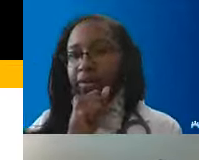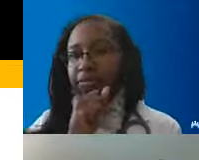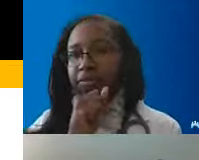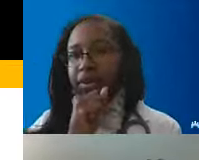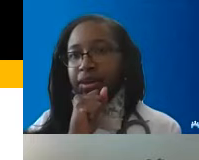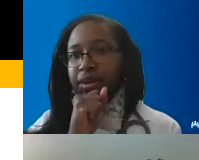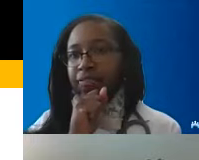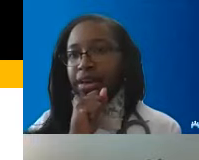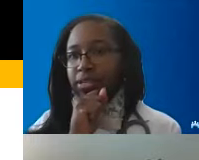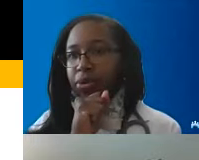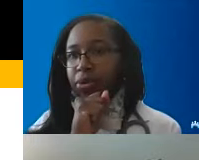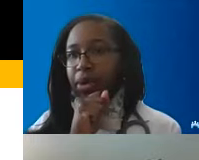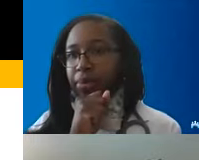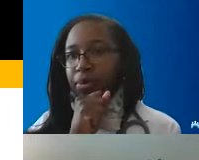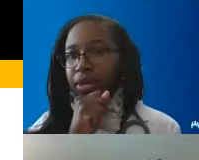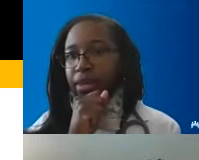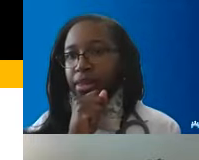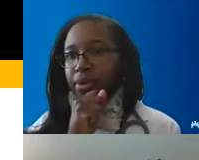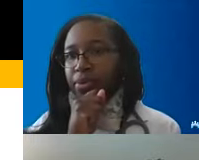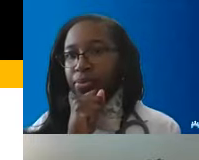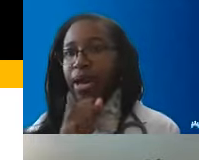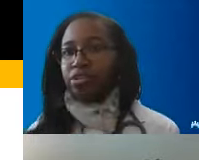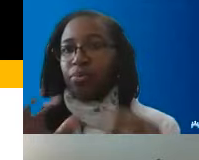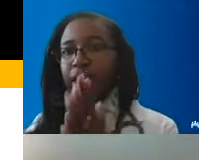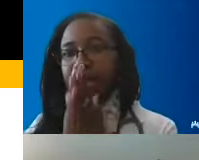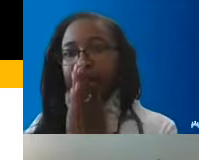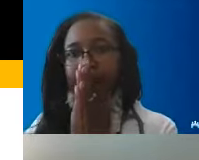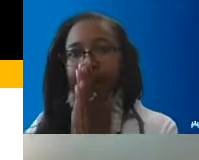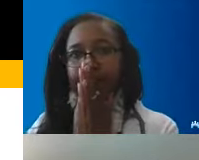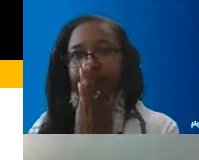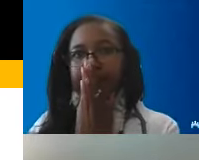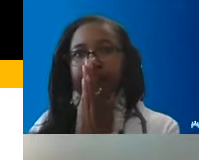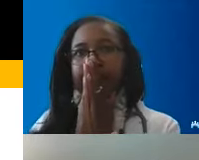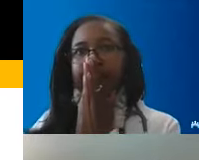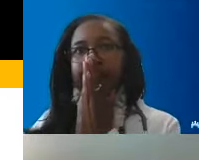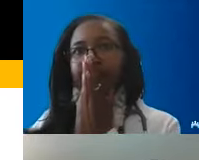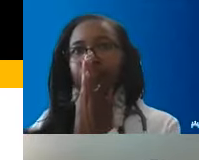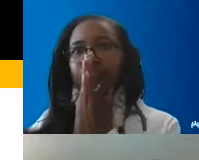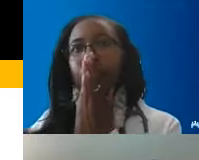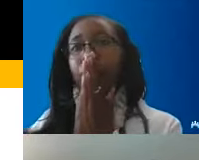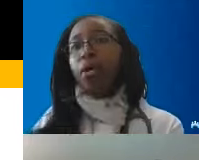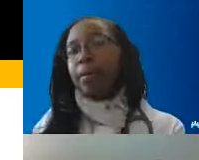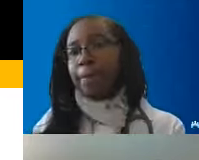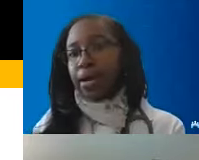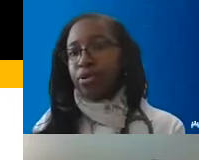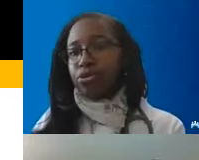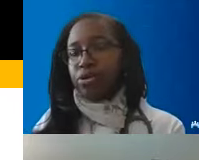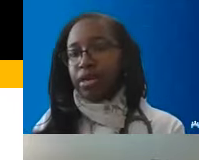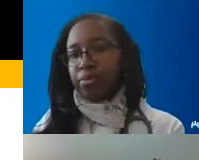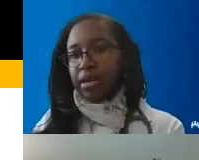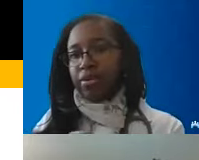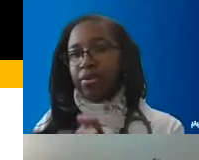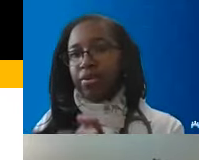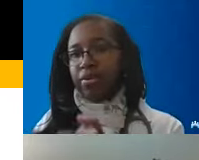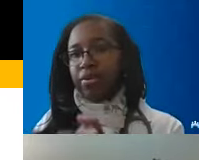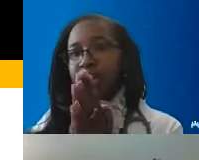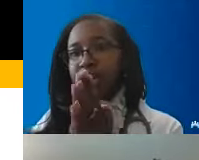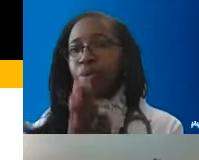have effects to where you can't breathe, right? So meaning like, if you would want medical